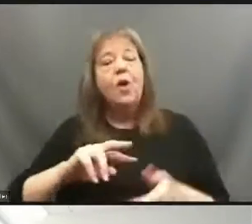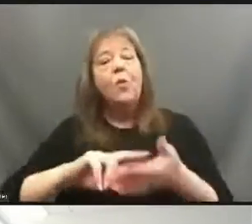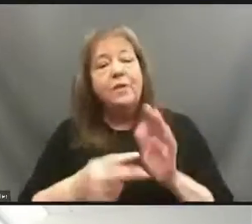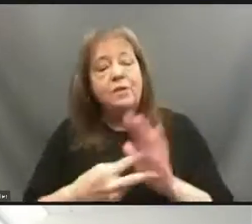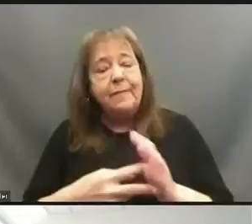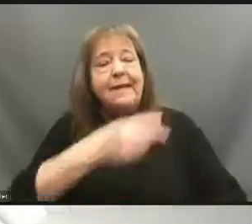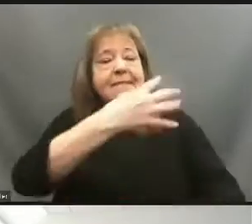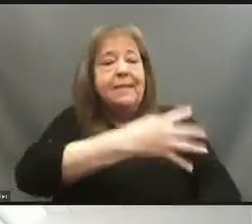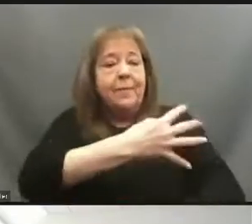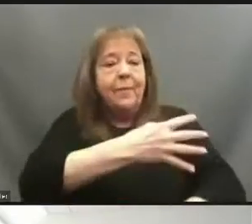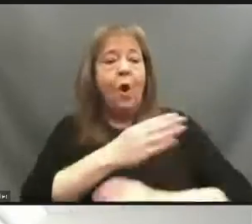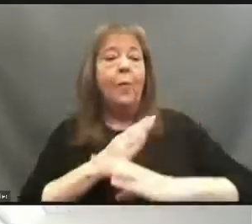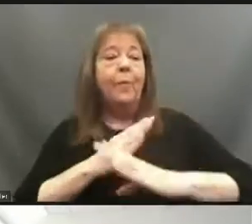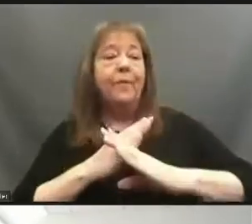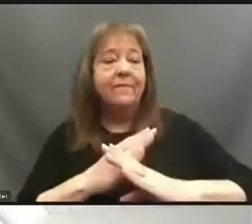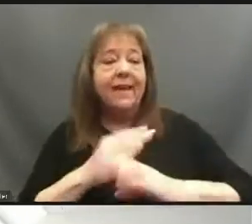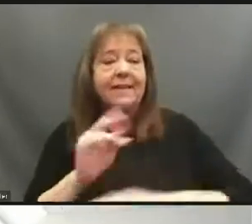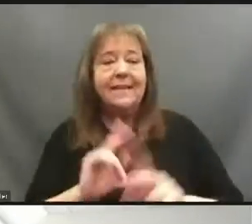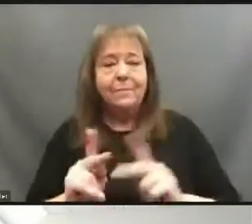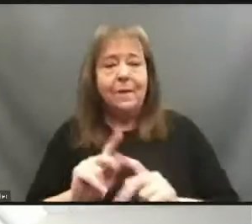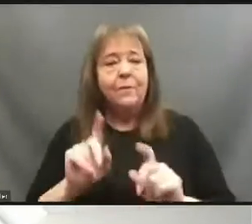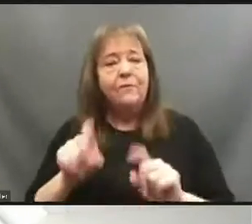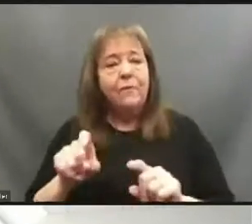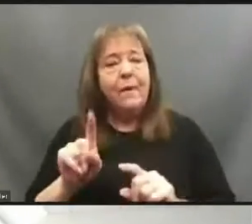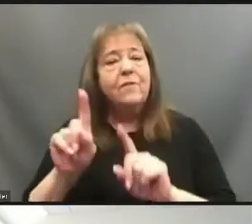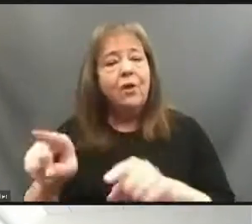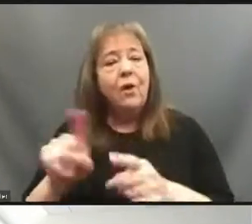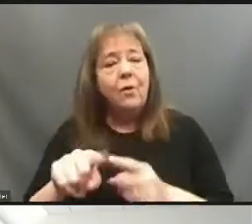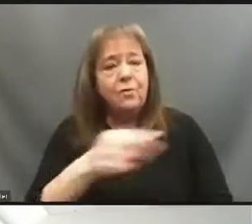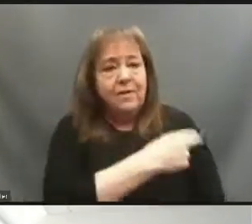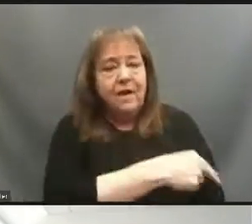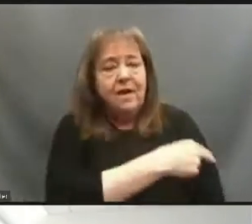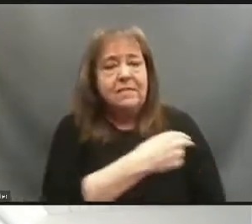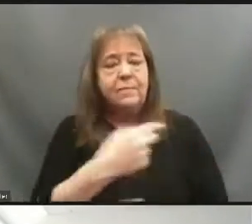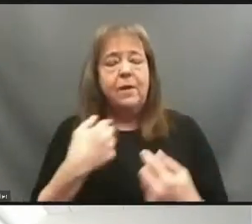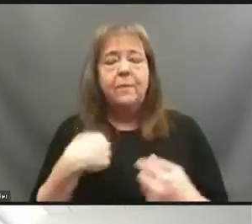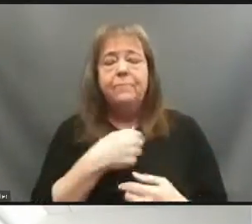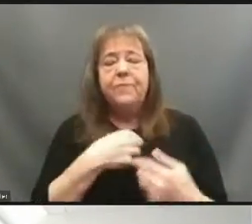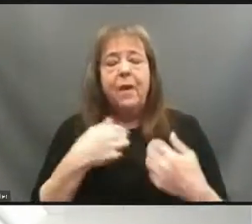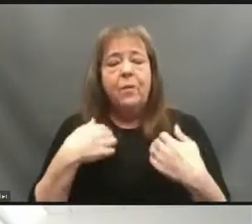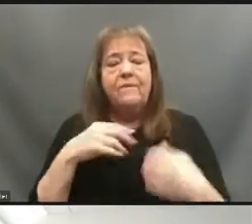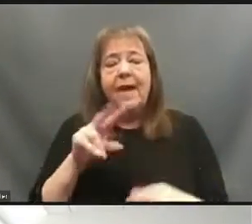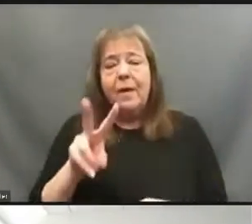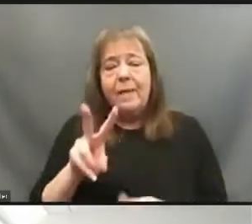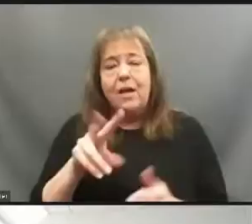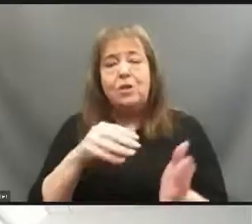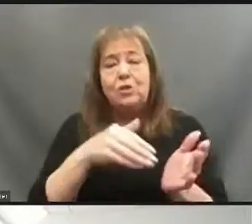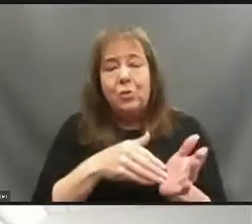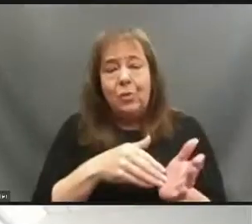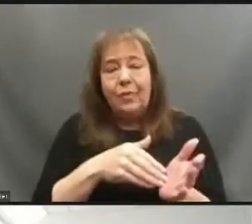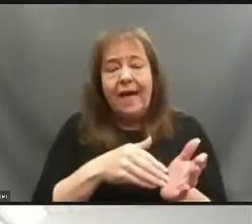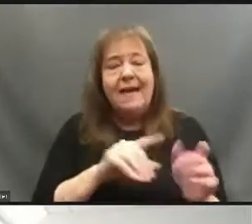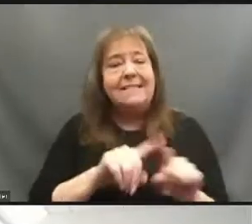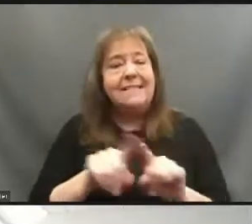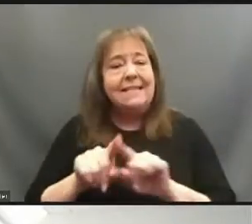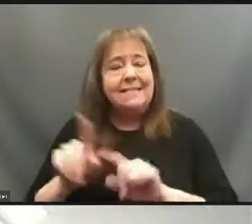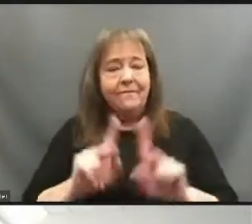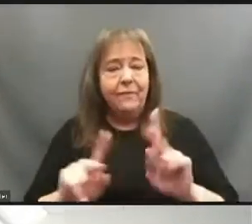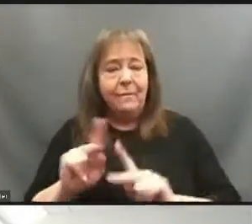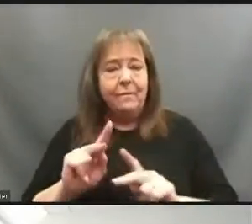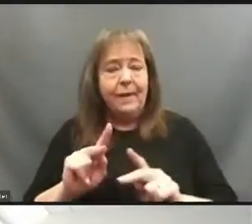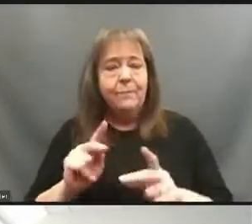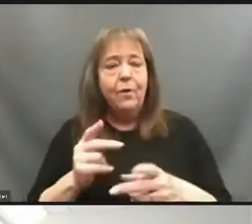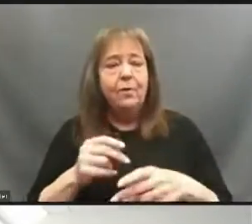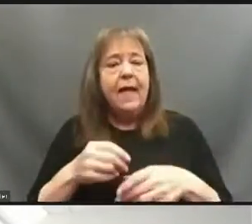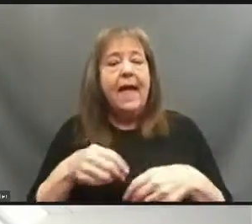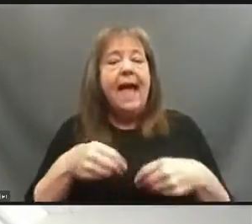administered about 2,000 doses, 2,000 unique patients with monoclonal antibodies since the outset of the